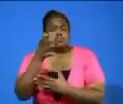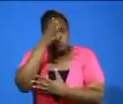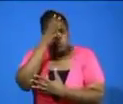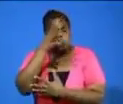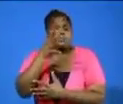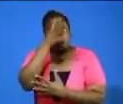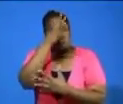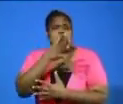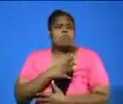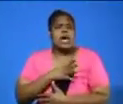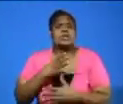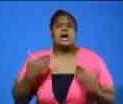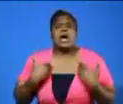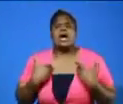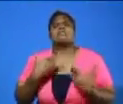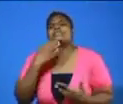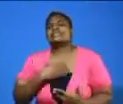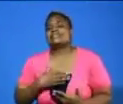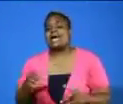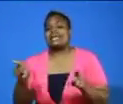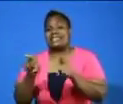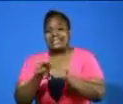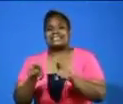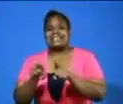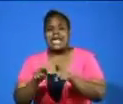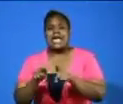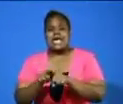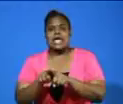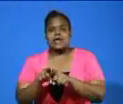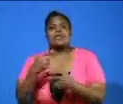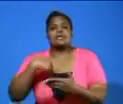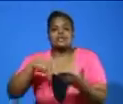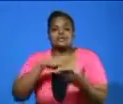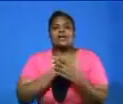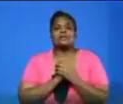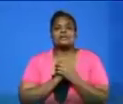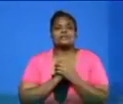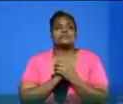are. The fact that you've been born in sin,